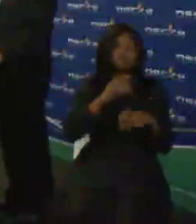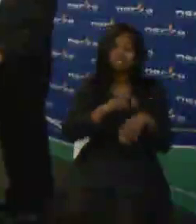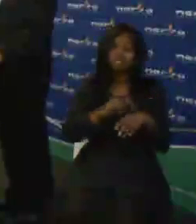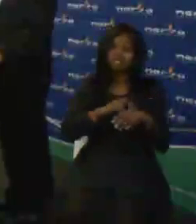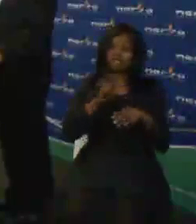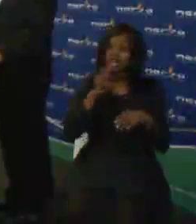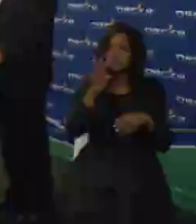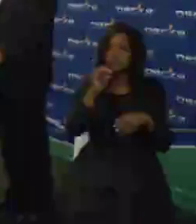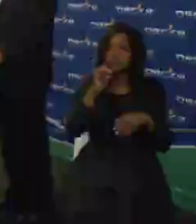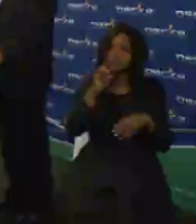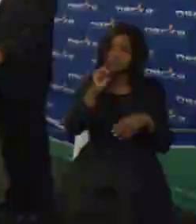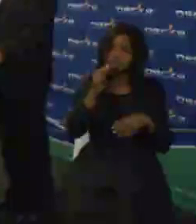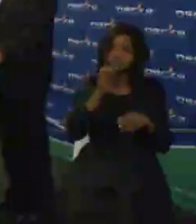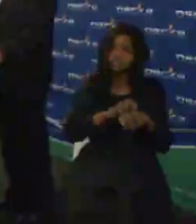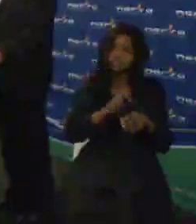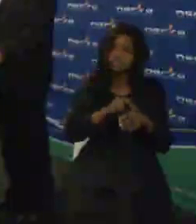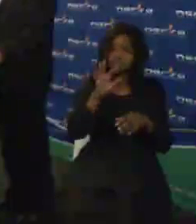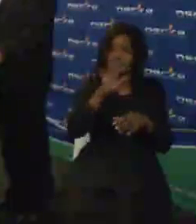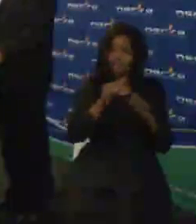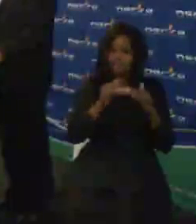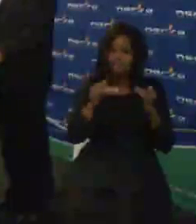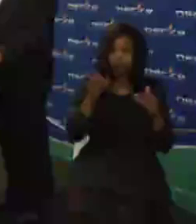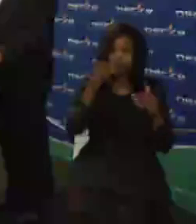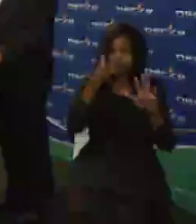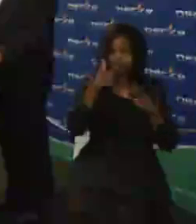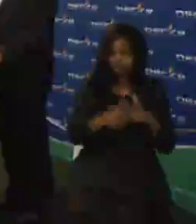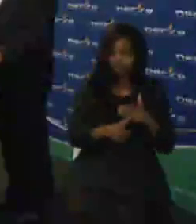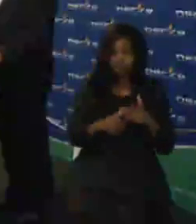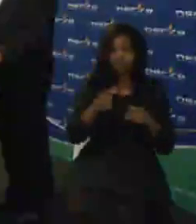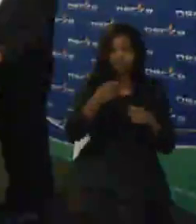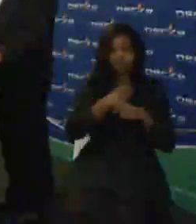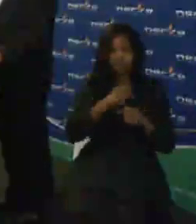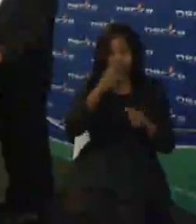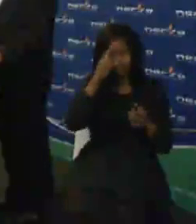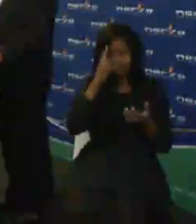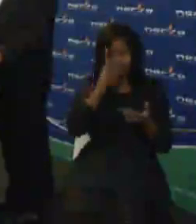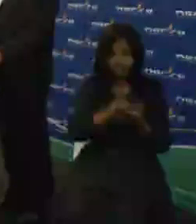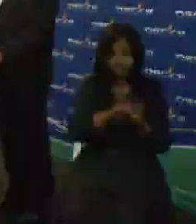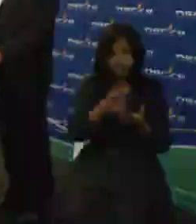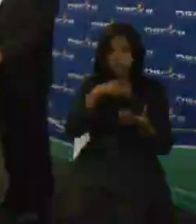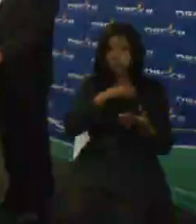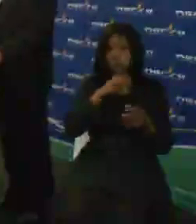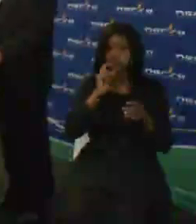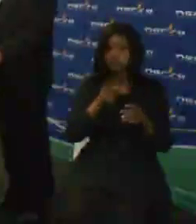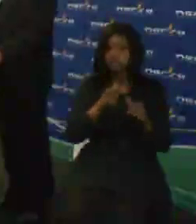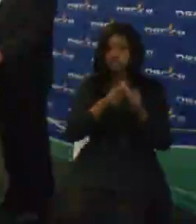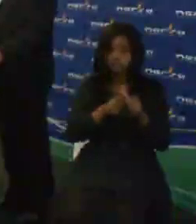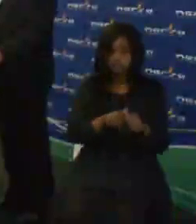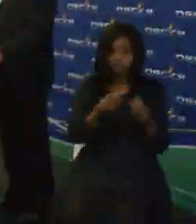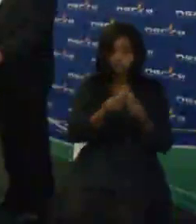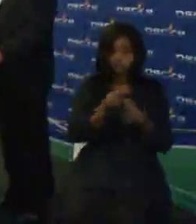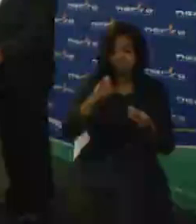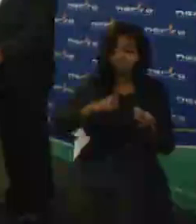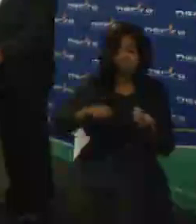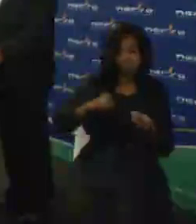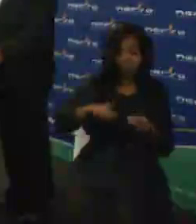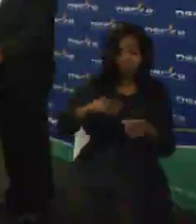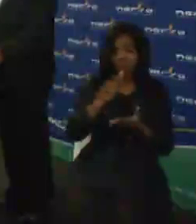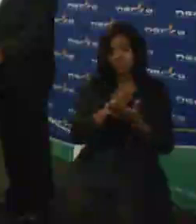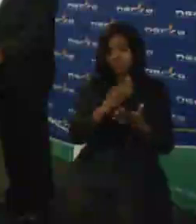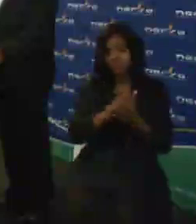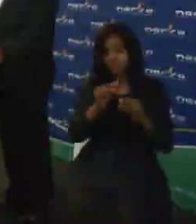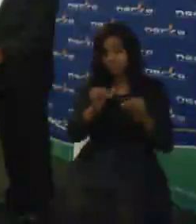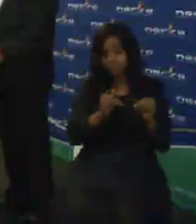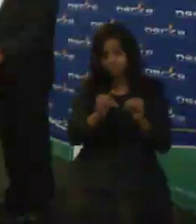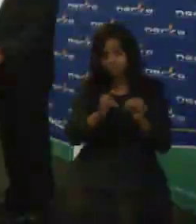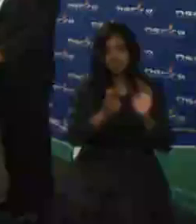Nersa requires on average about 6 months to make a determination. We must comply with the Municipal Finance Management